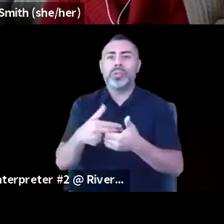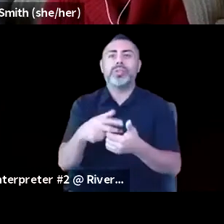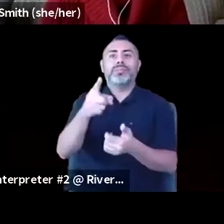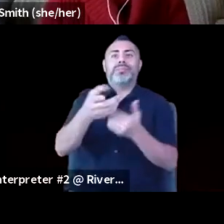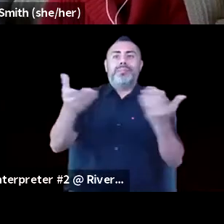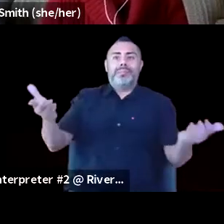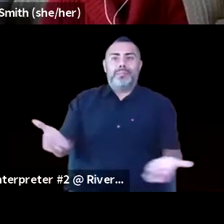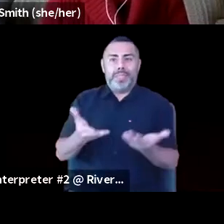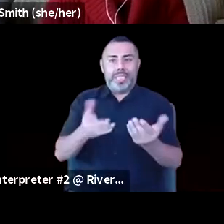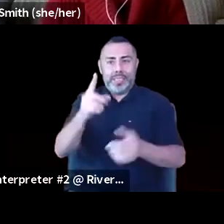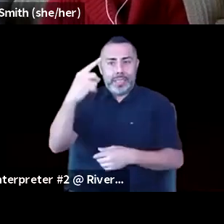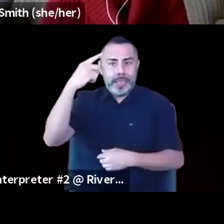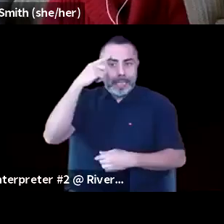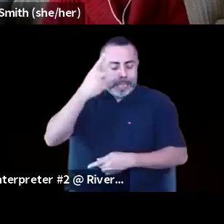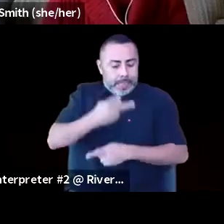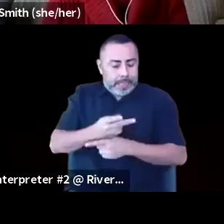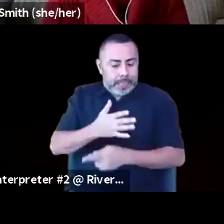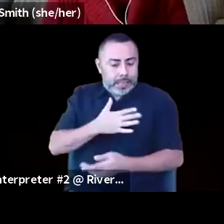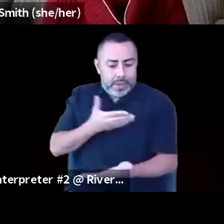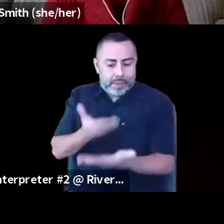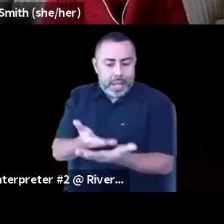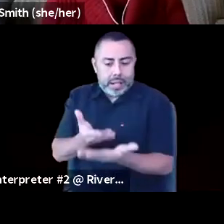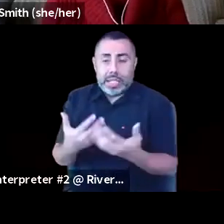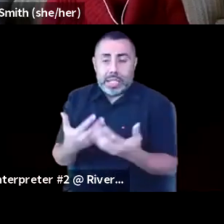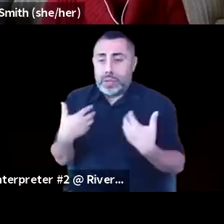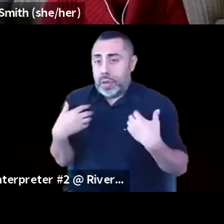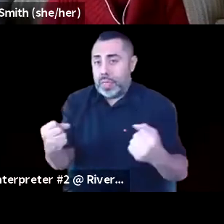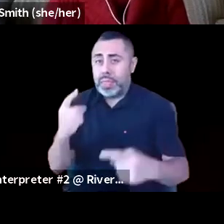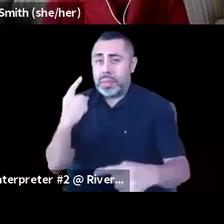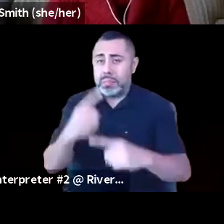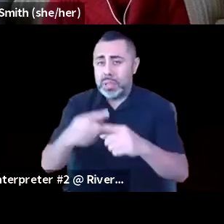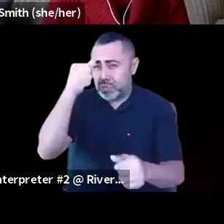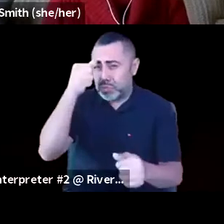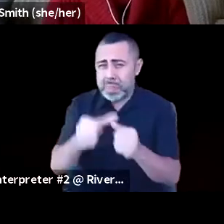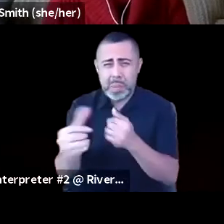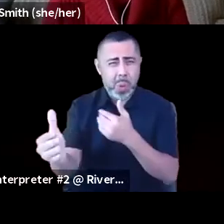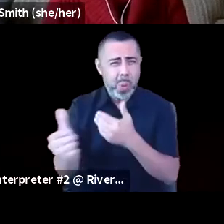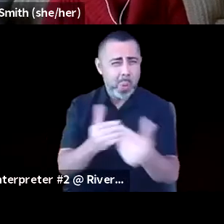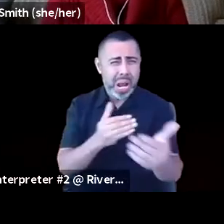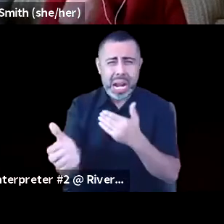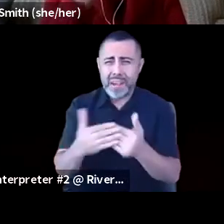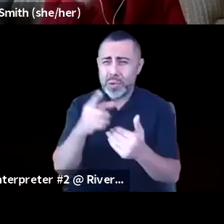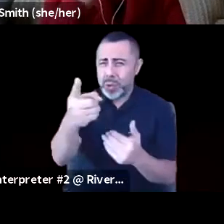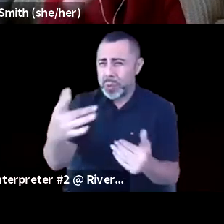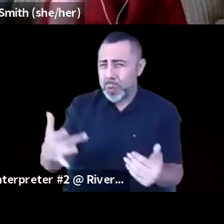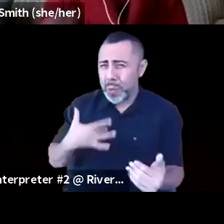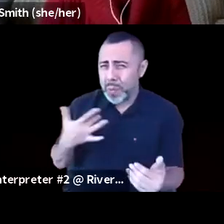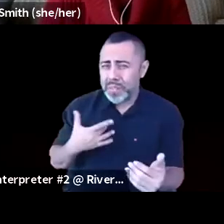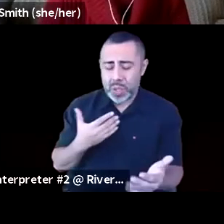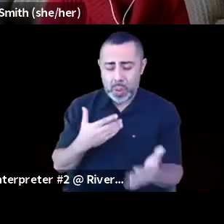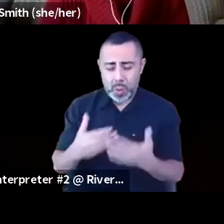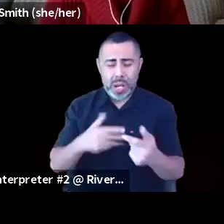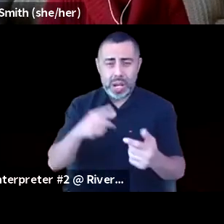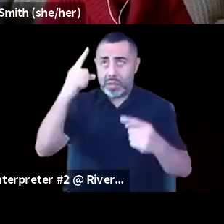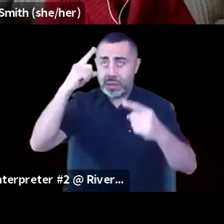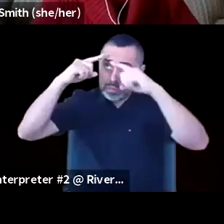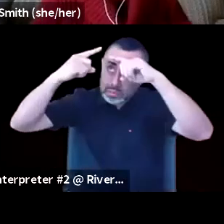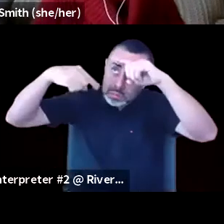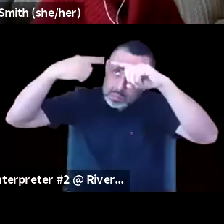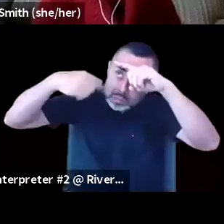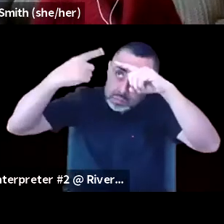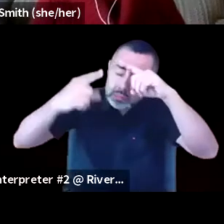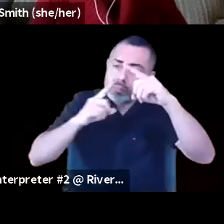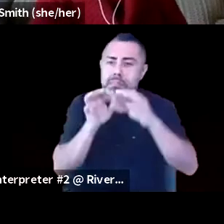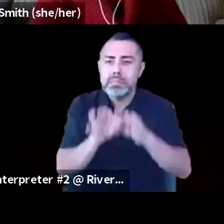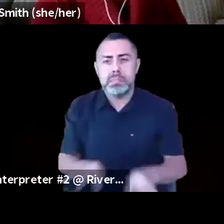financial health. And we want you to remember that whatever you're feeling, however you're processing, is important. And it needs to happen in